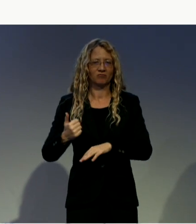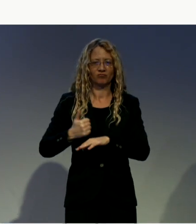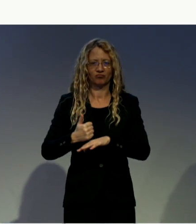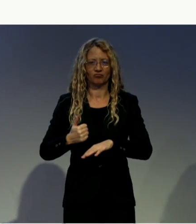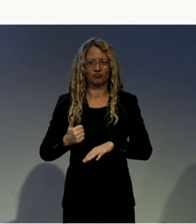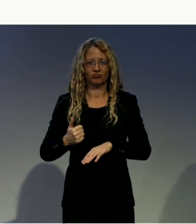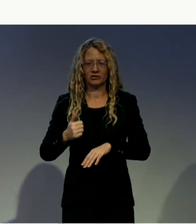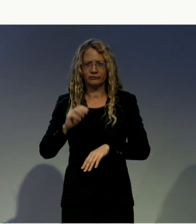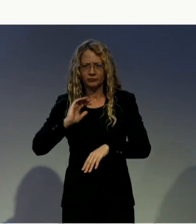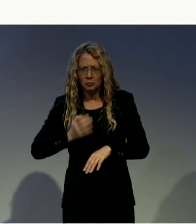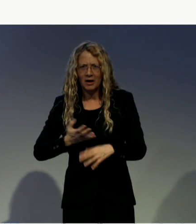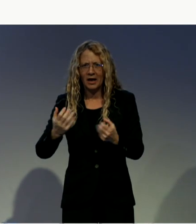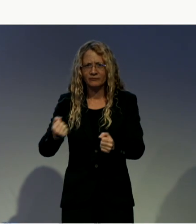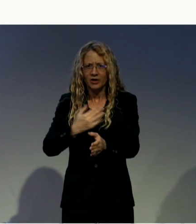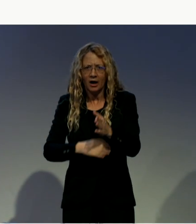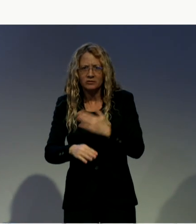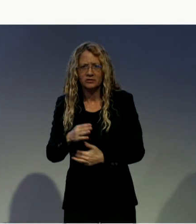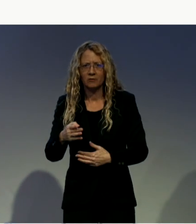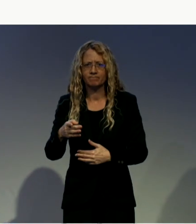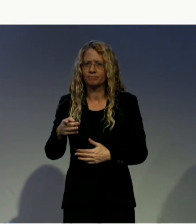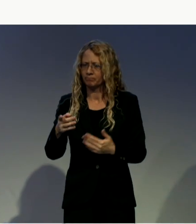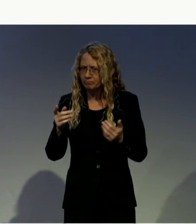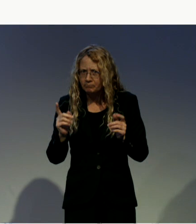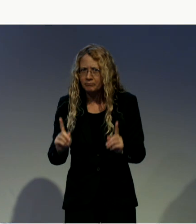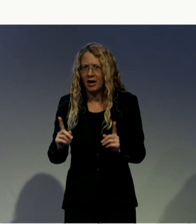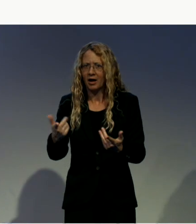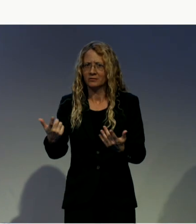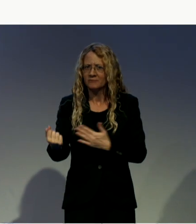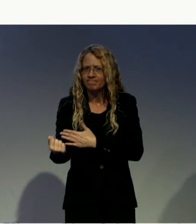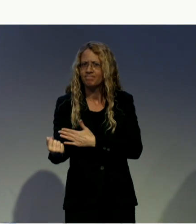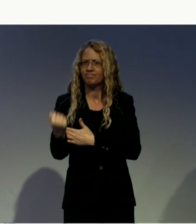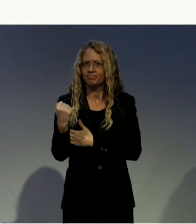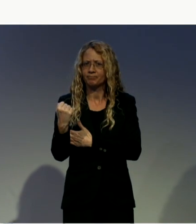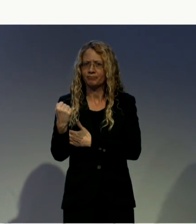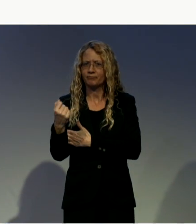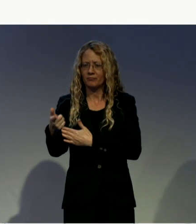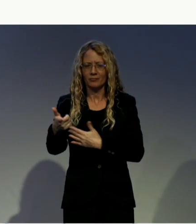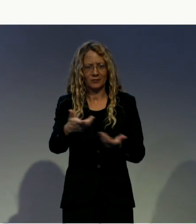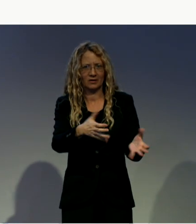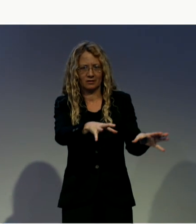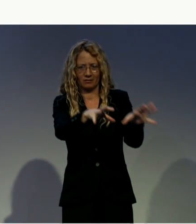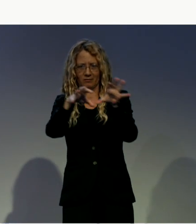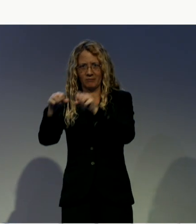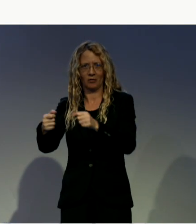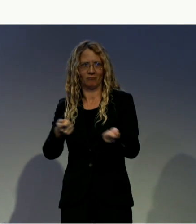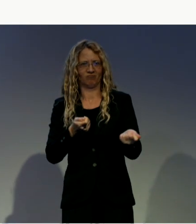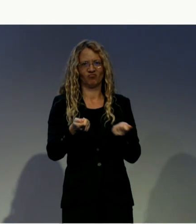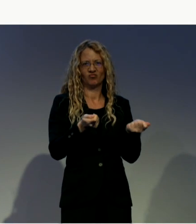who comes in and takes control. To me, it leaves me with encouragement and positive